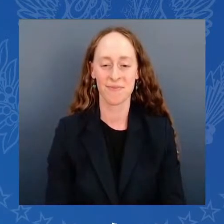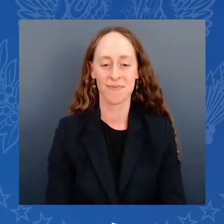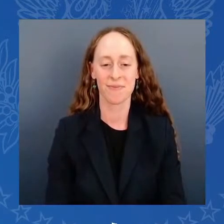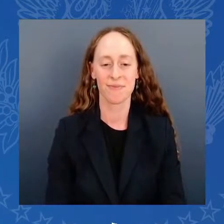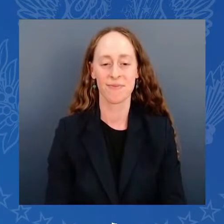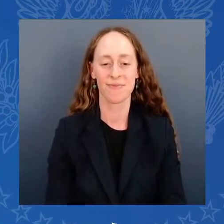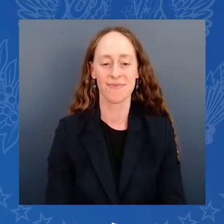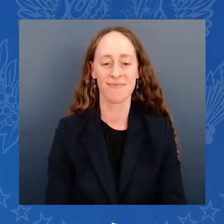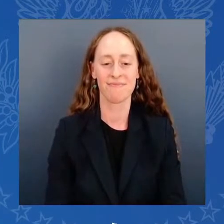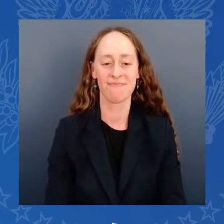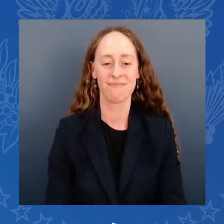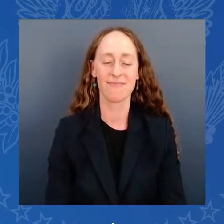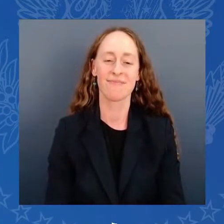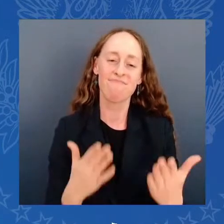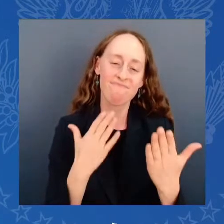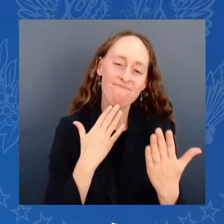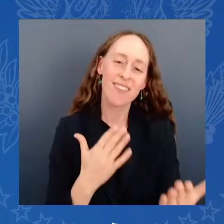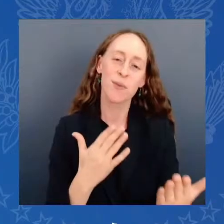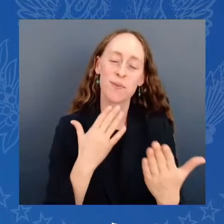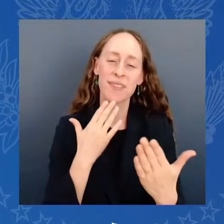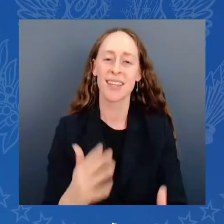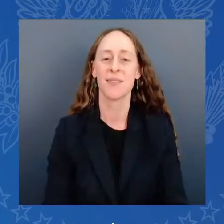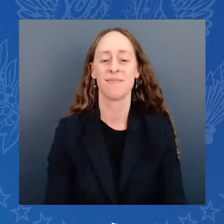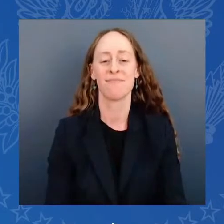Thank you.